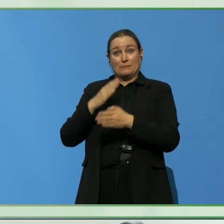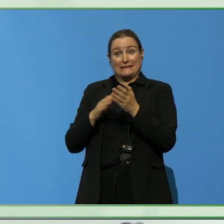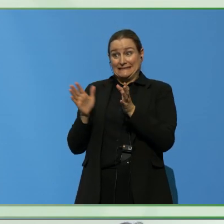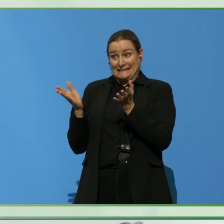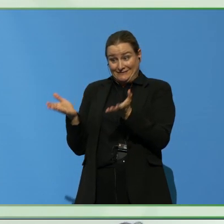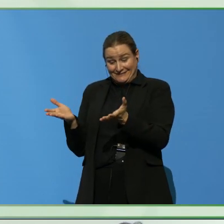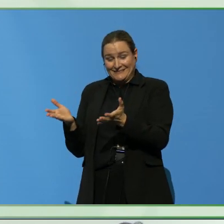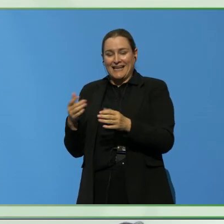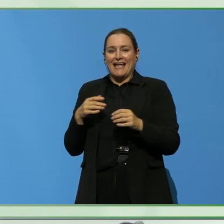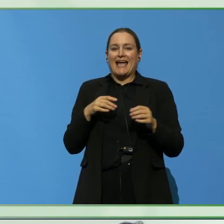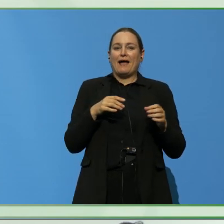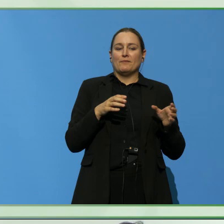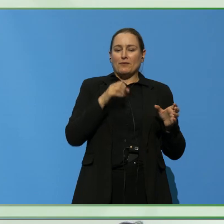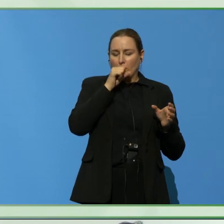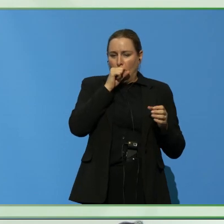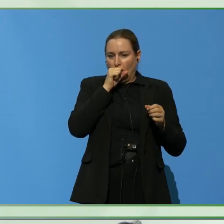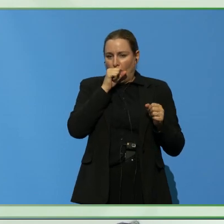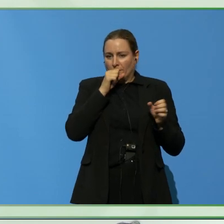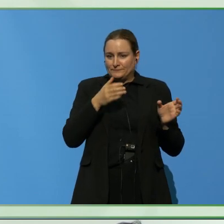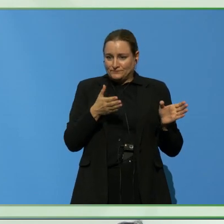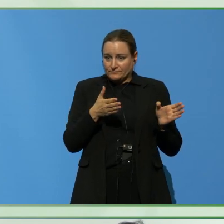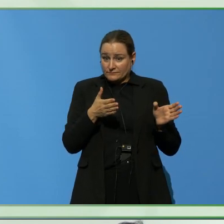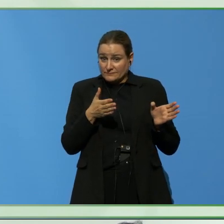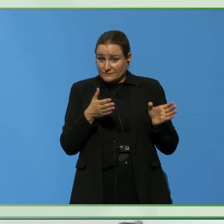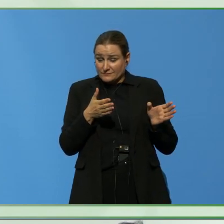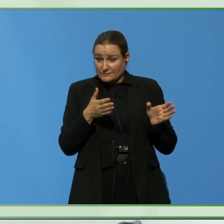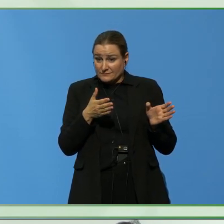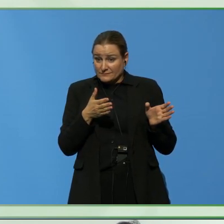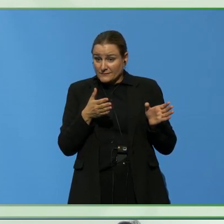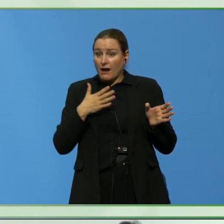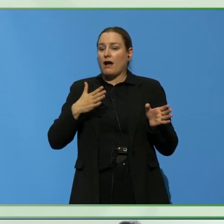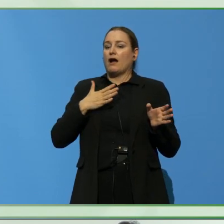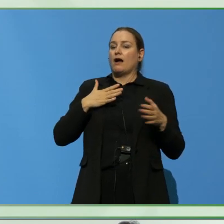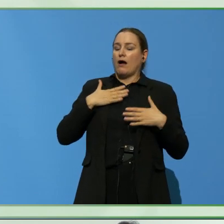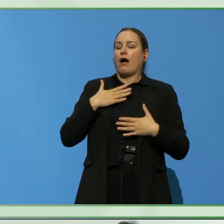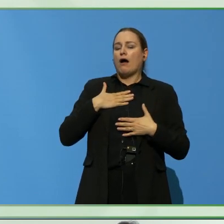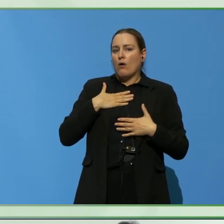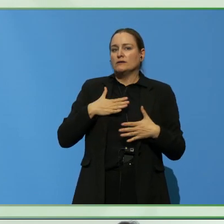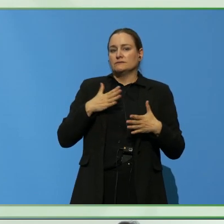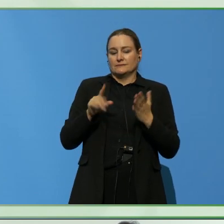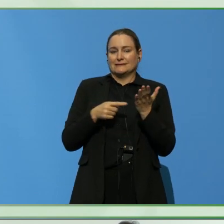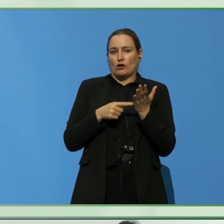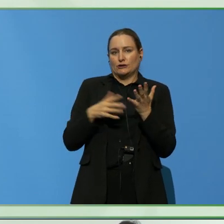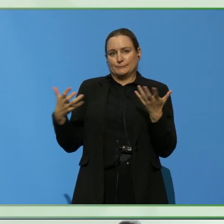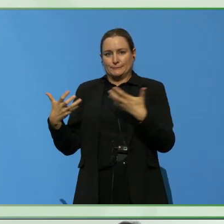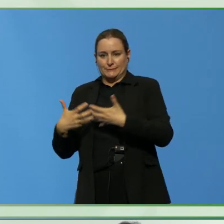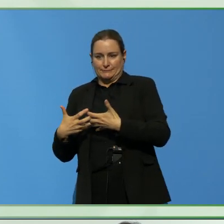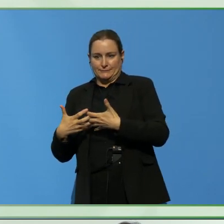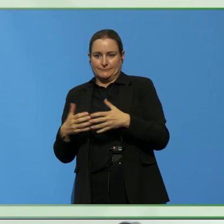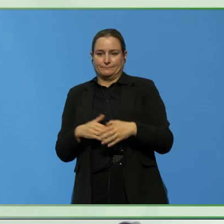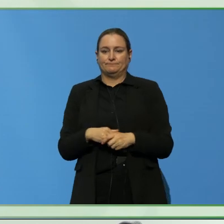what that means, and the main thing that I want to get across is we don't do general. We don't do